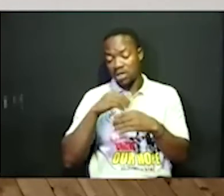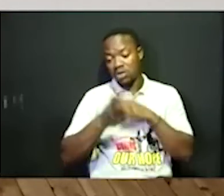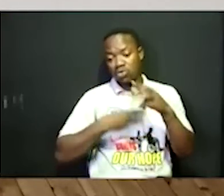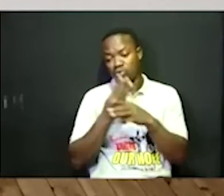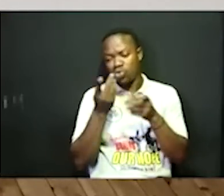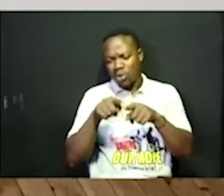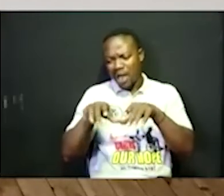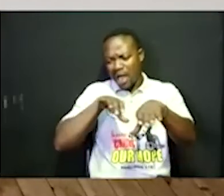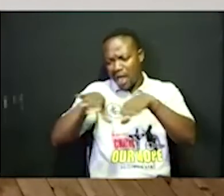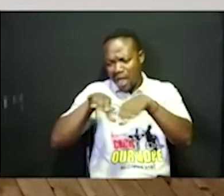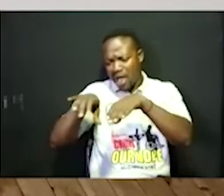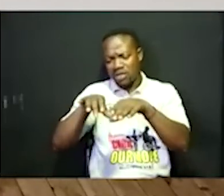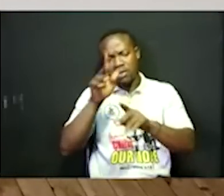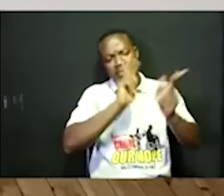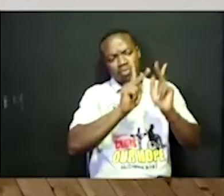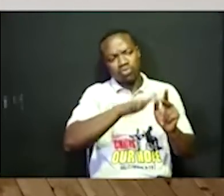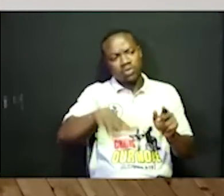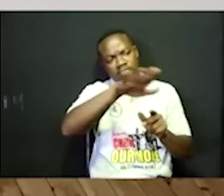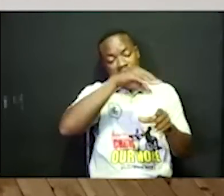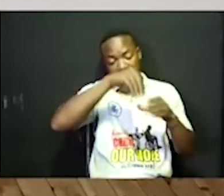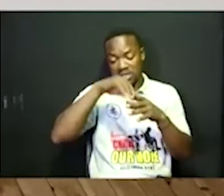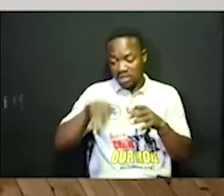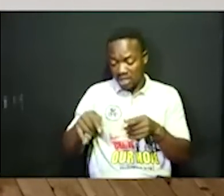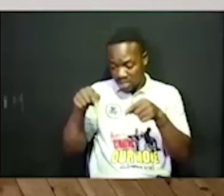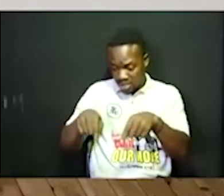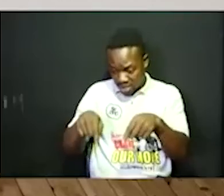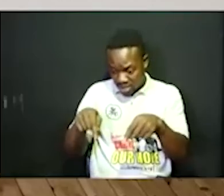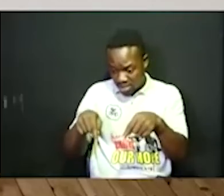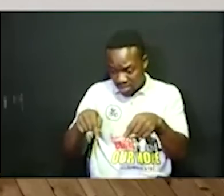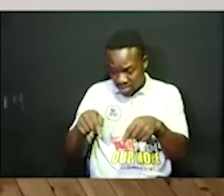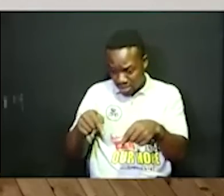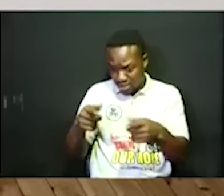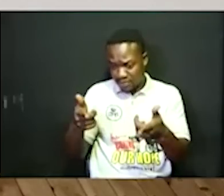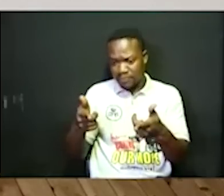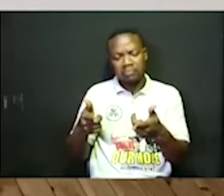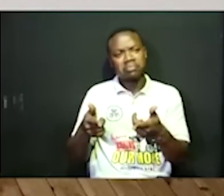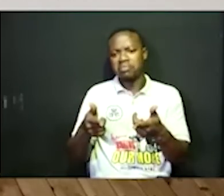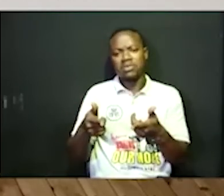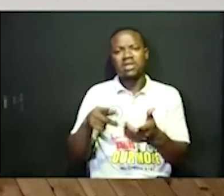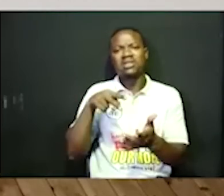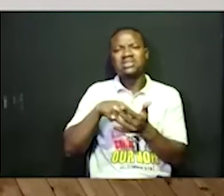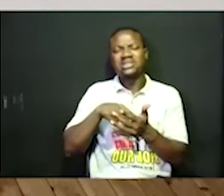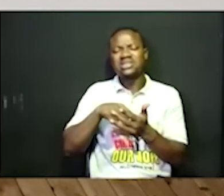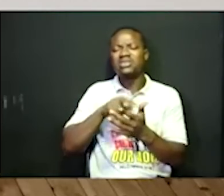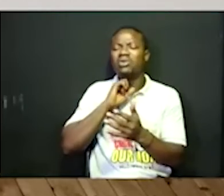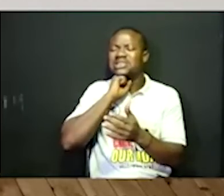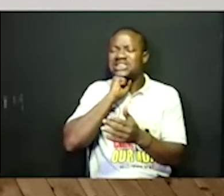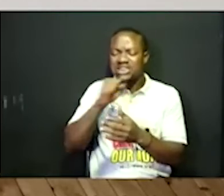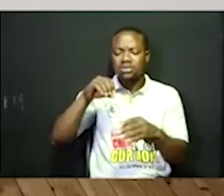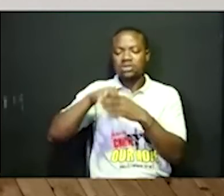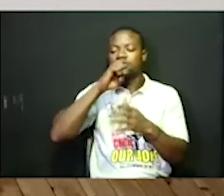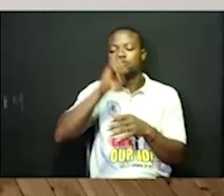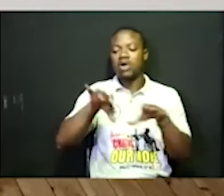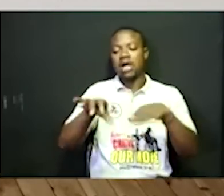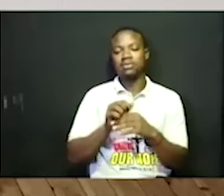activities of a people living in that particular generation is steeped in evil. Na